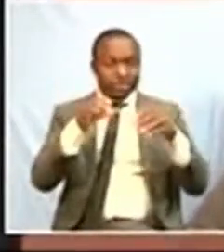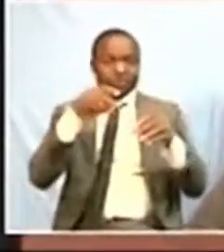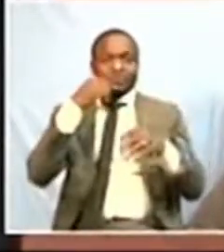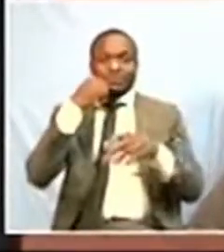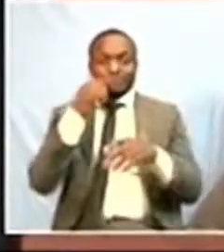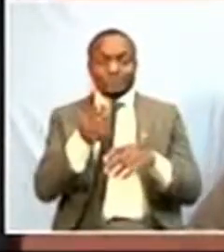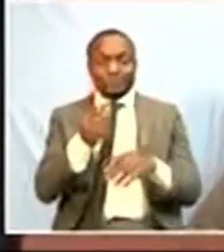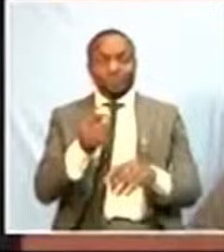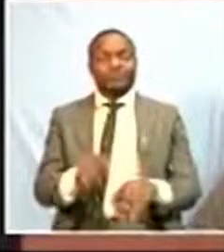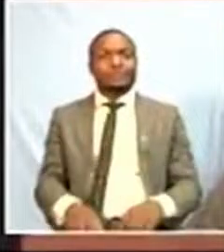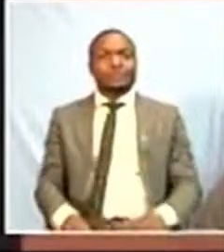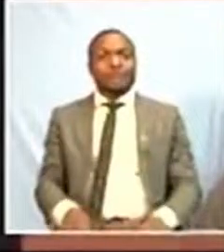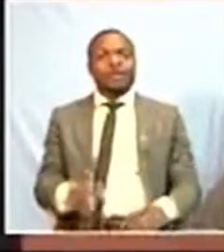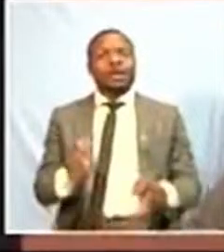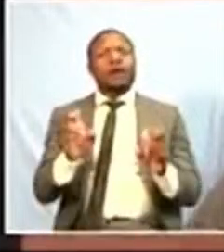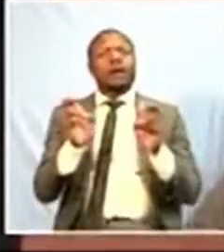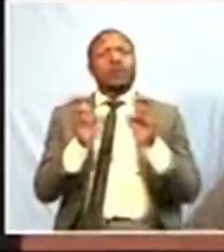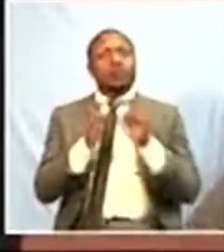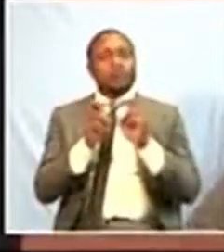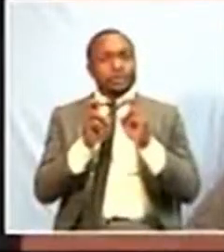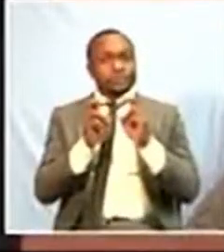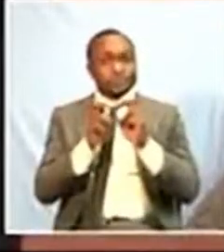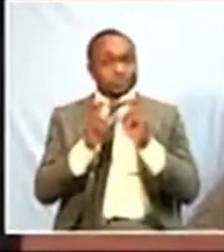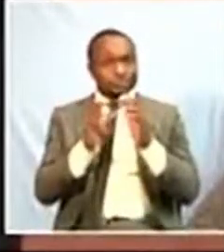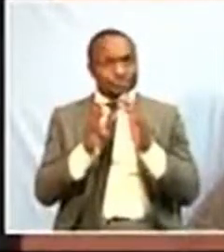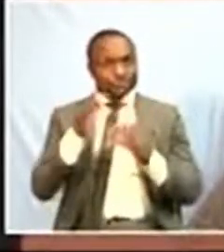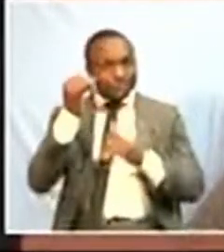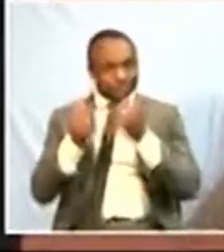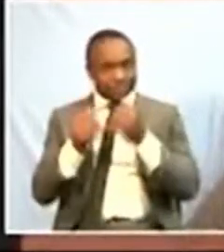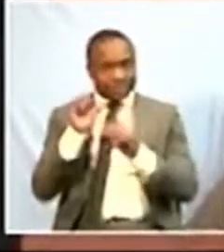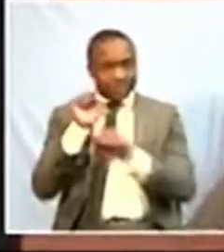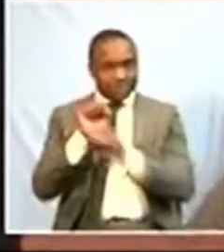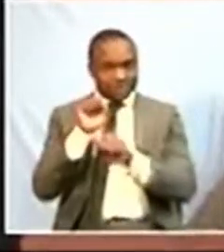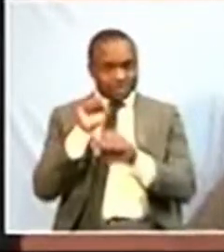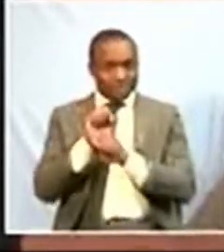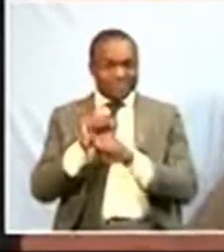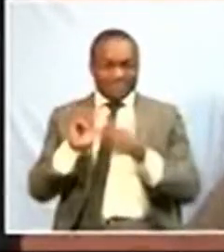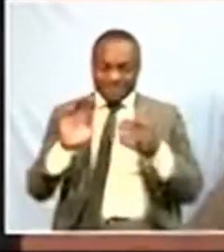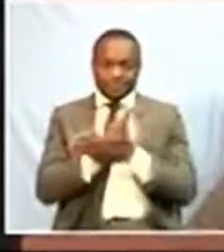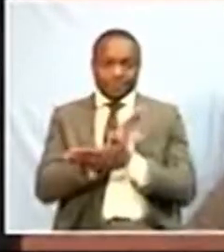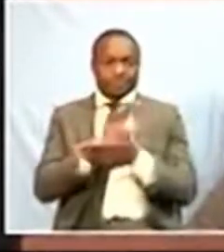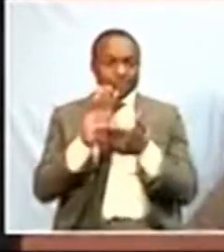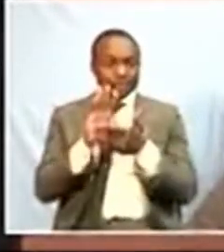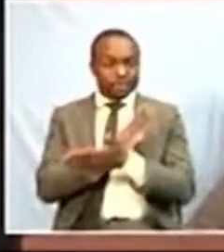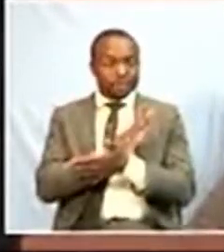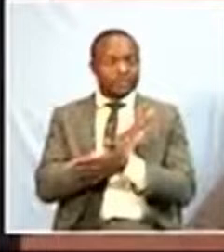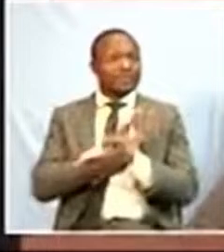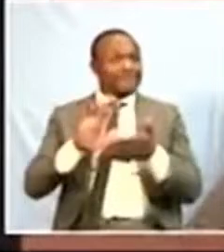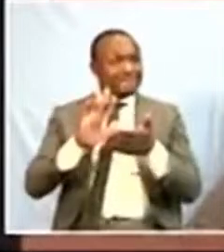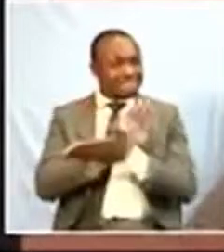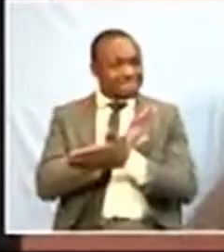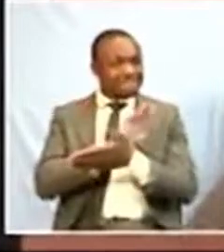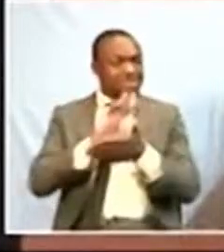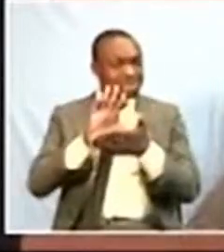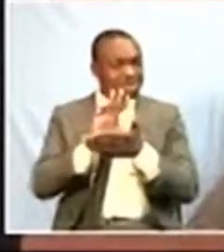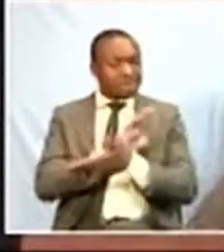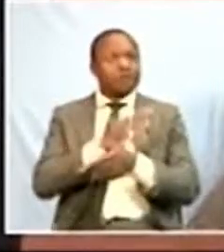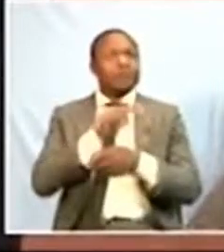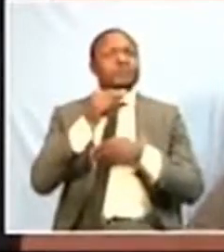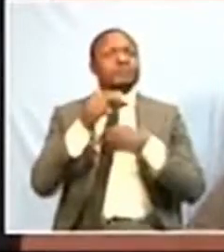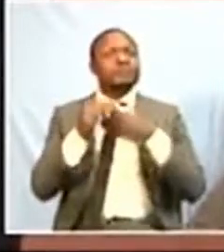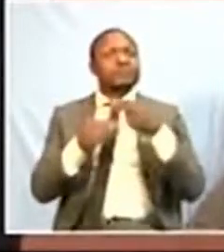that actually the contractor completed the works expeditiously. Chair, expeditiously